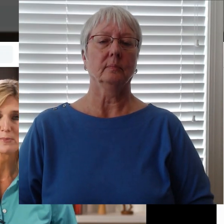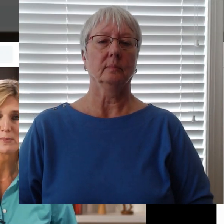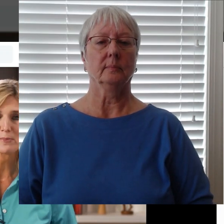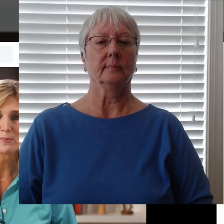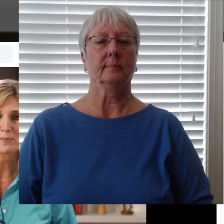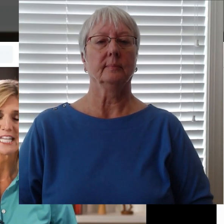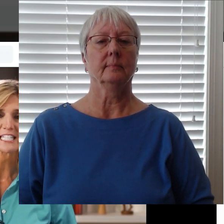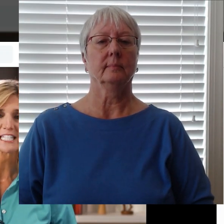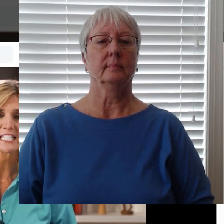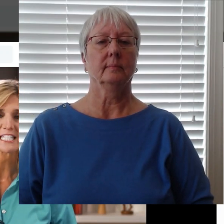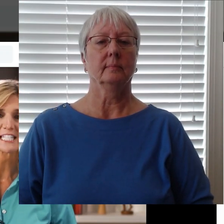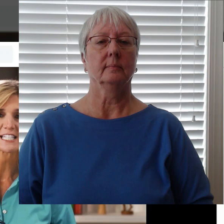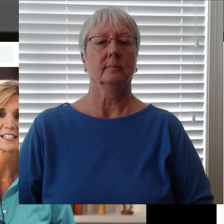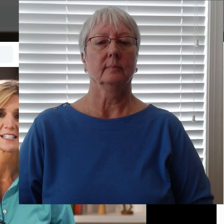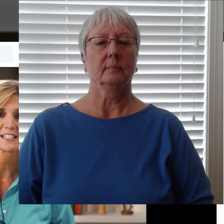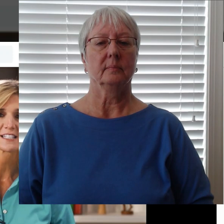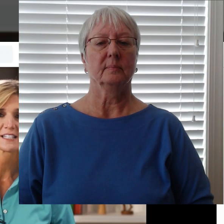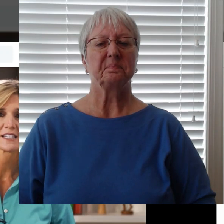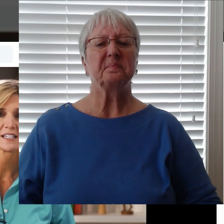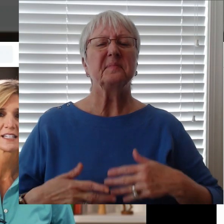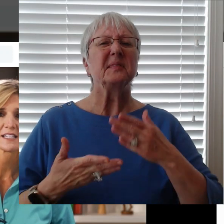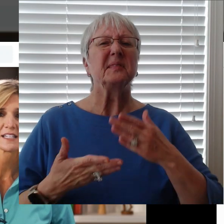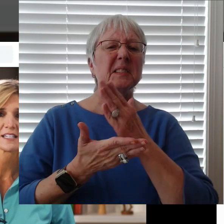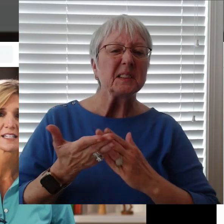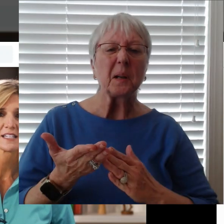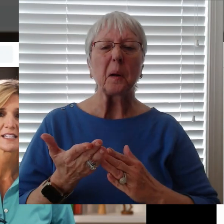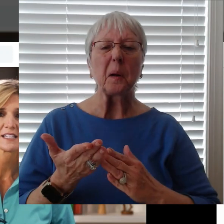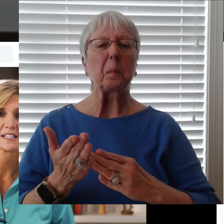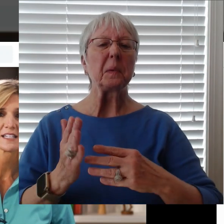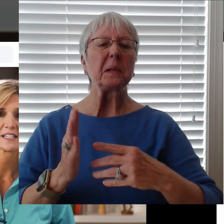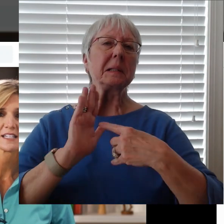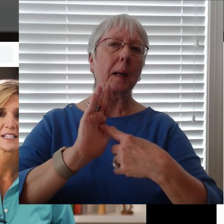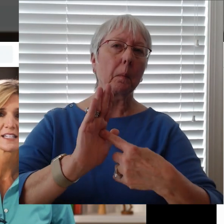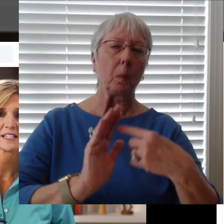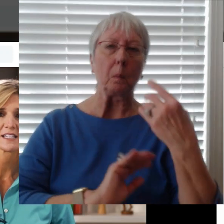effect by painting. Here are some simple blues that